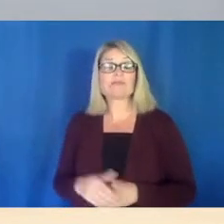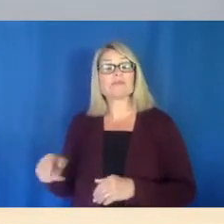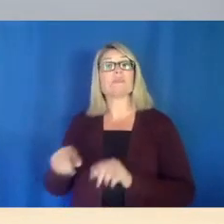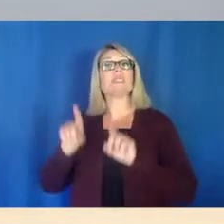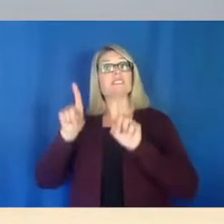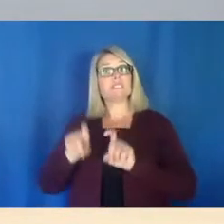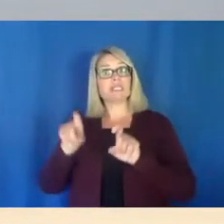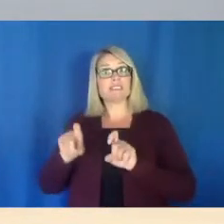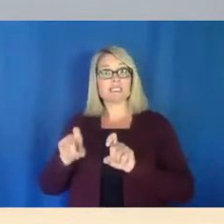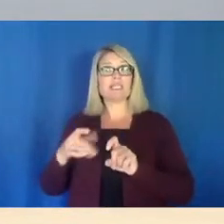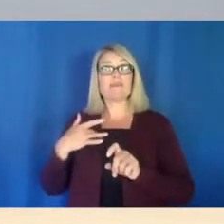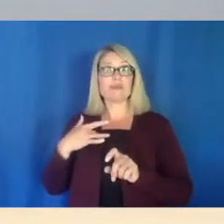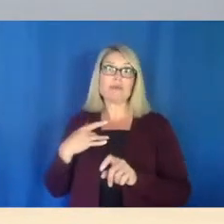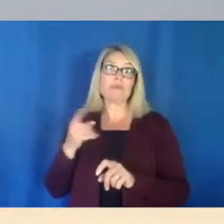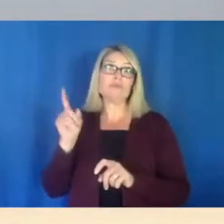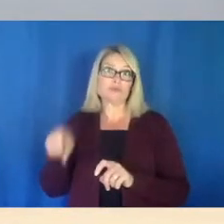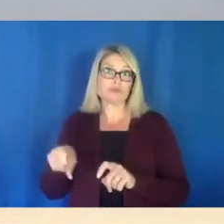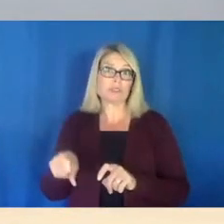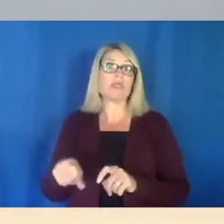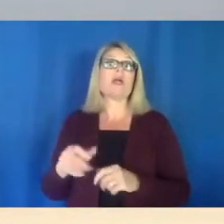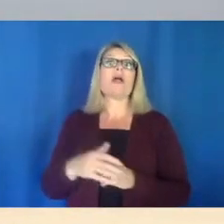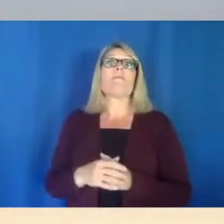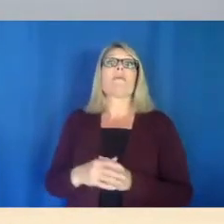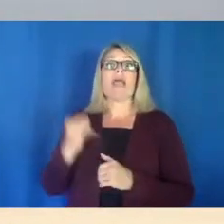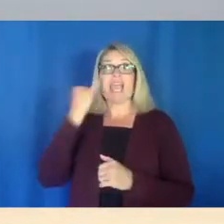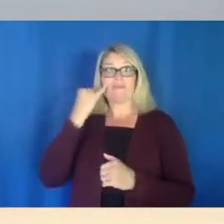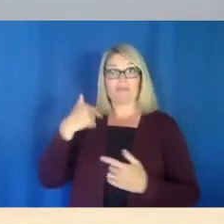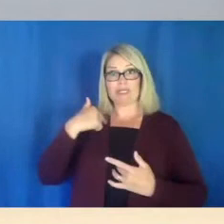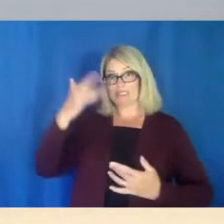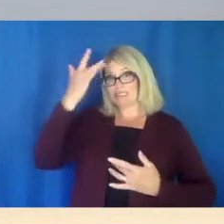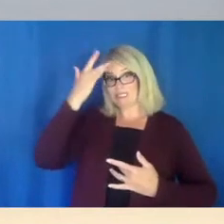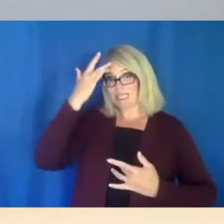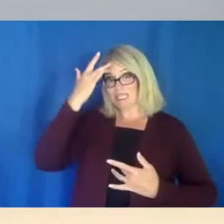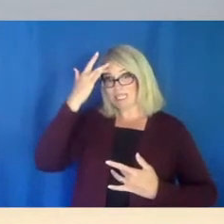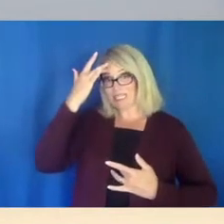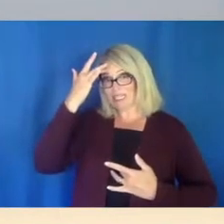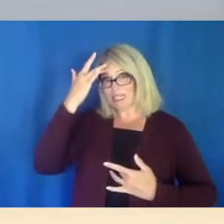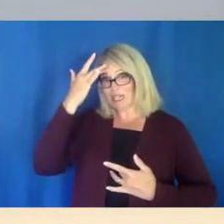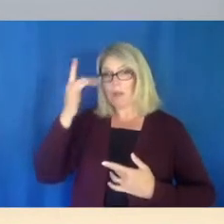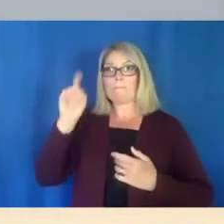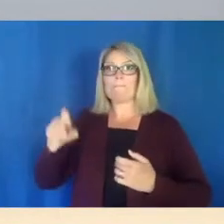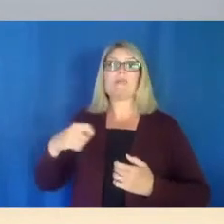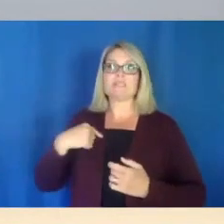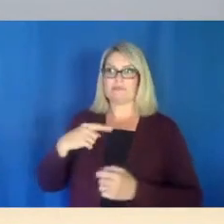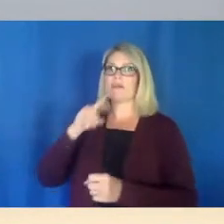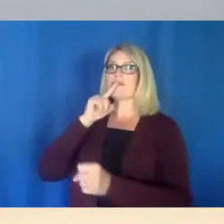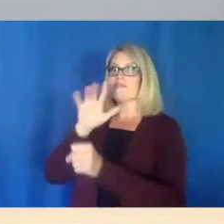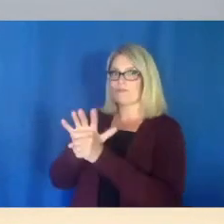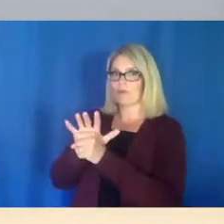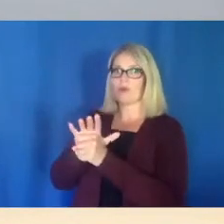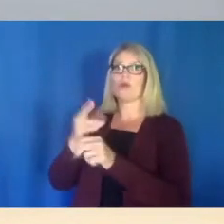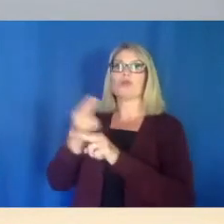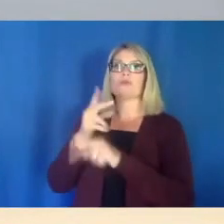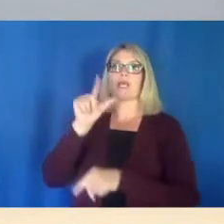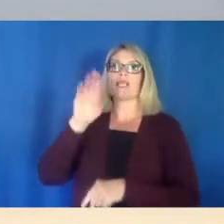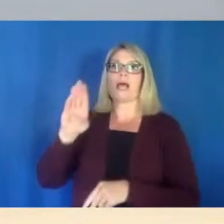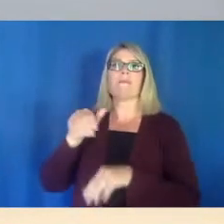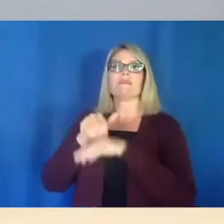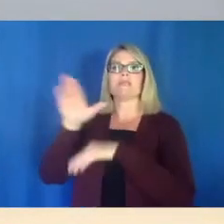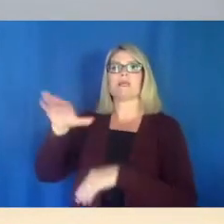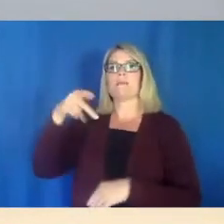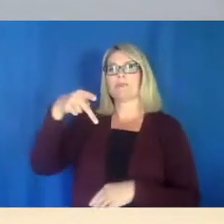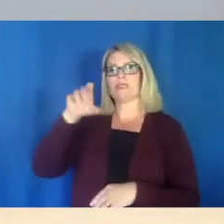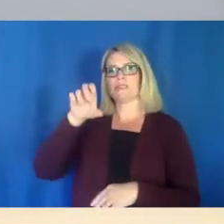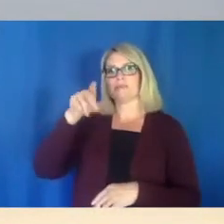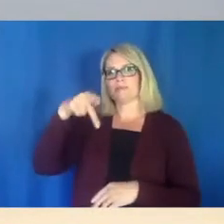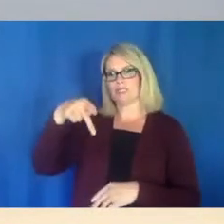preliminary. Anyone with a preliminary positive test result is required to have the result confirmed using a lab-based PCR test, which is the